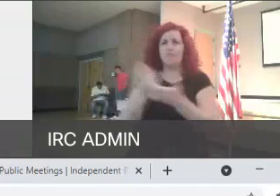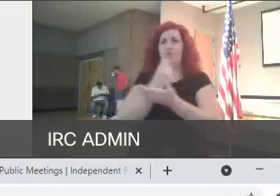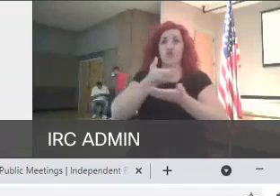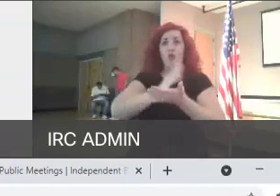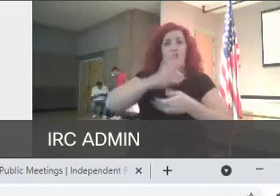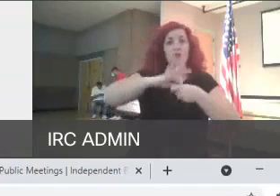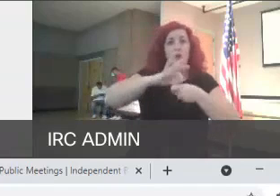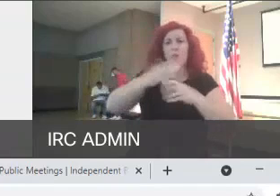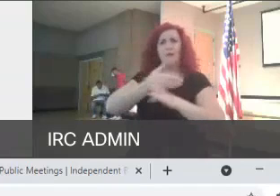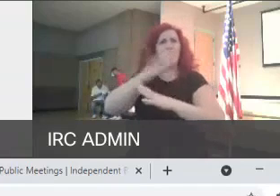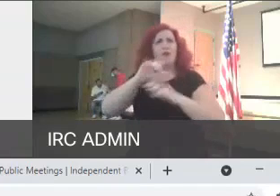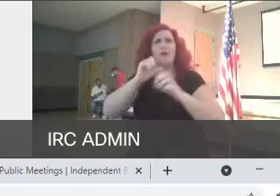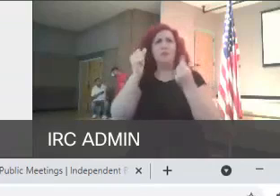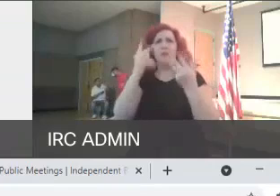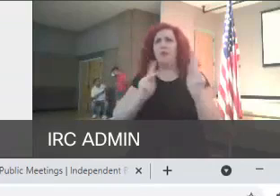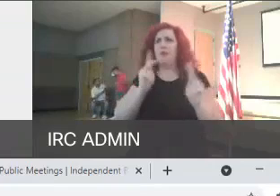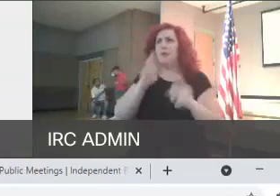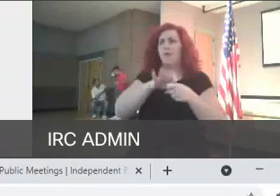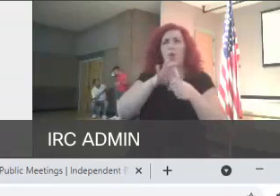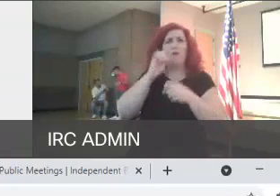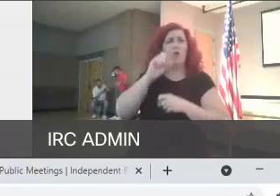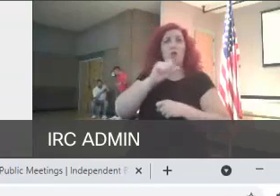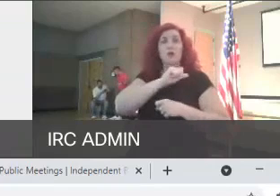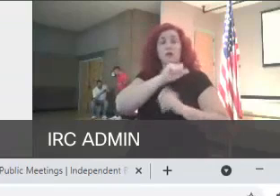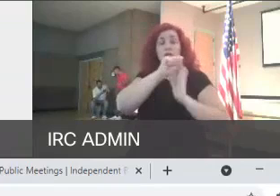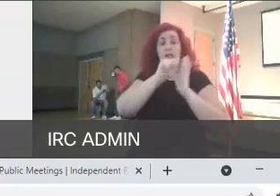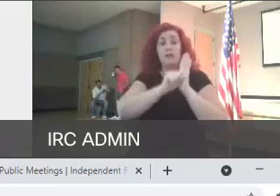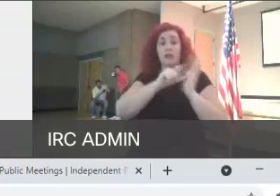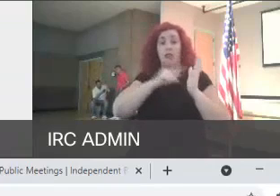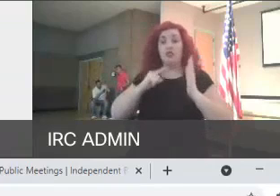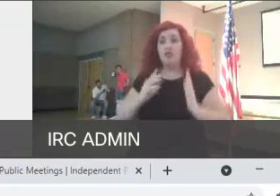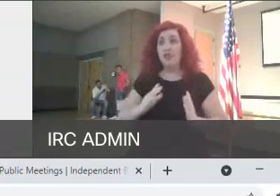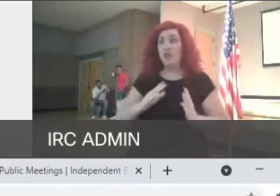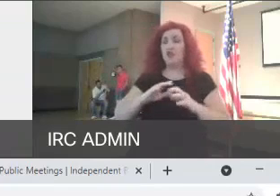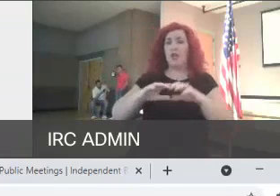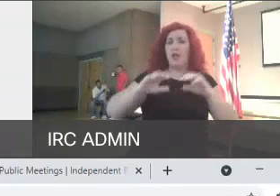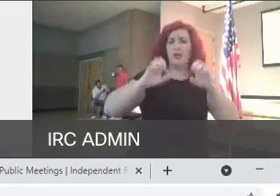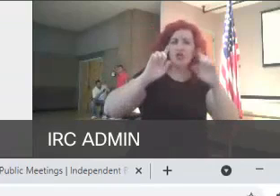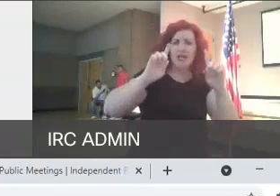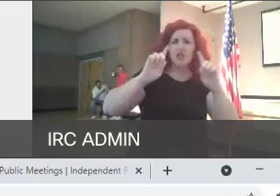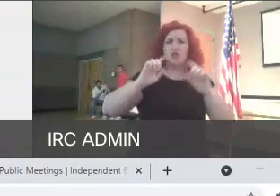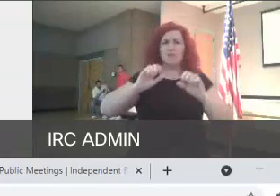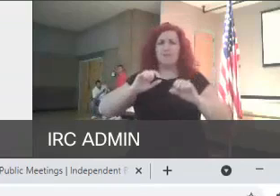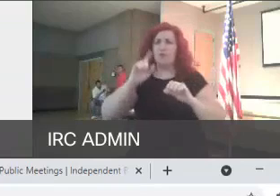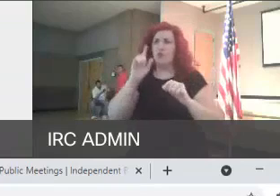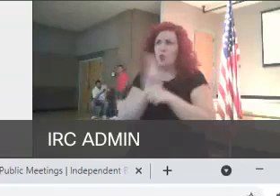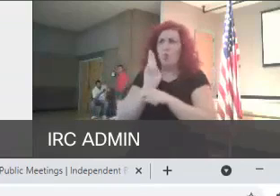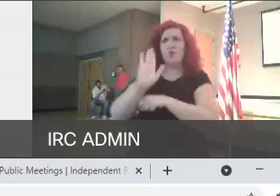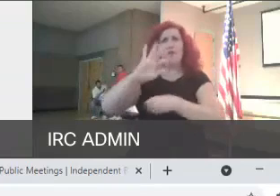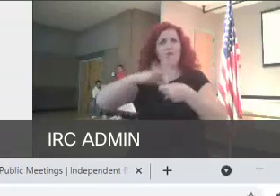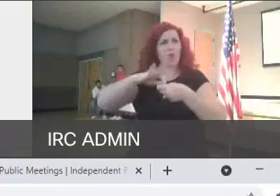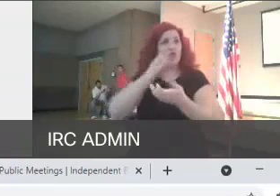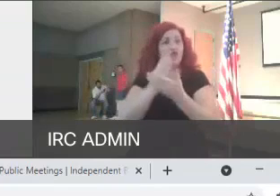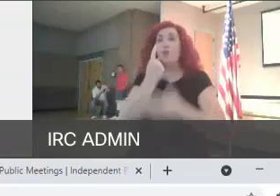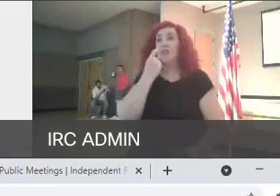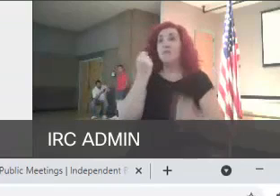not vote for their state legislators. With the education and exercise about their voting rights. Recently, many Native